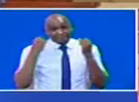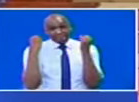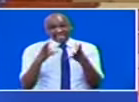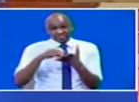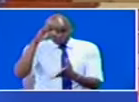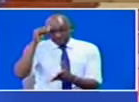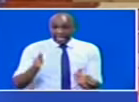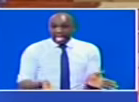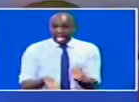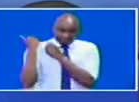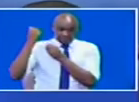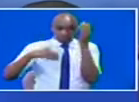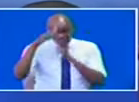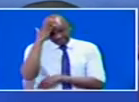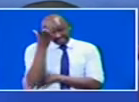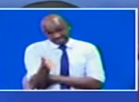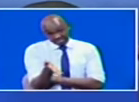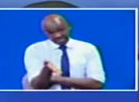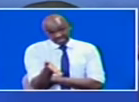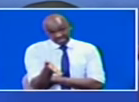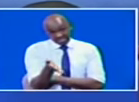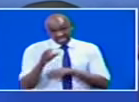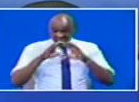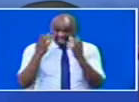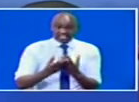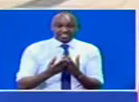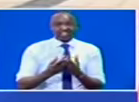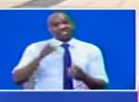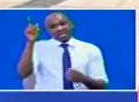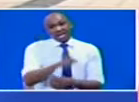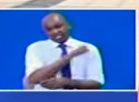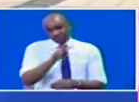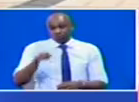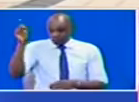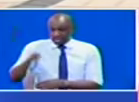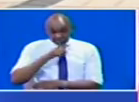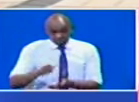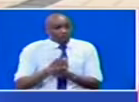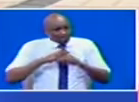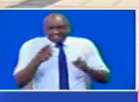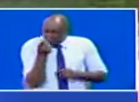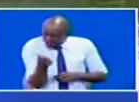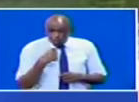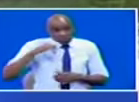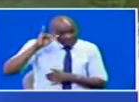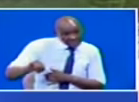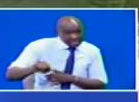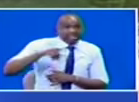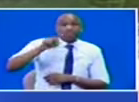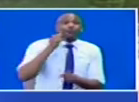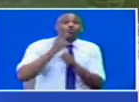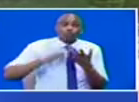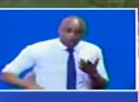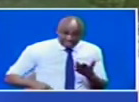to vacate campuses as this semester's classes remain cancelled. But for the few who choose to remain, there's nothing